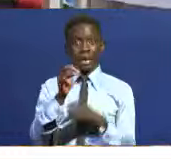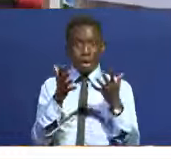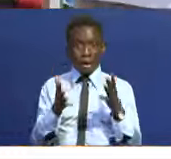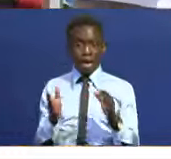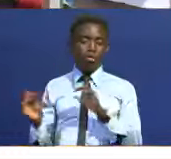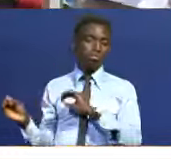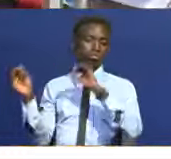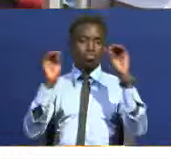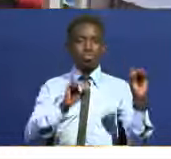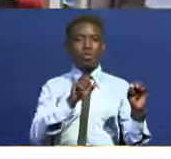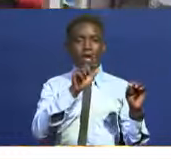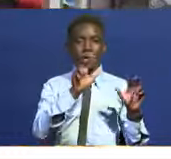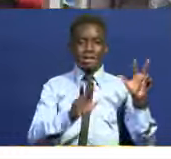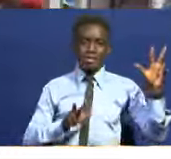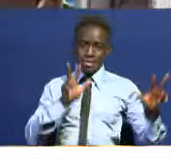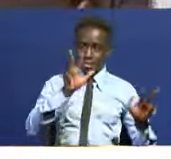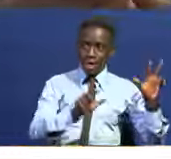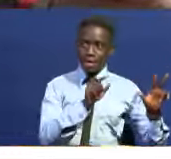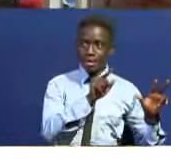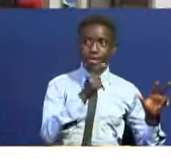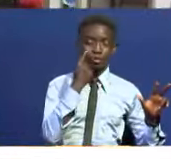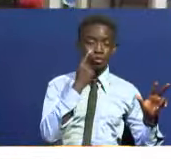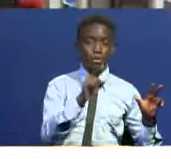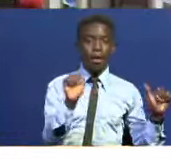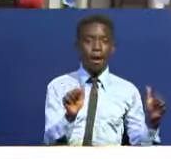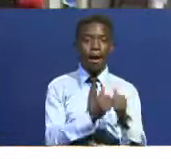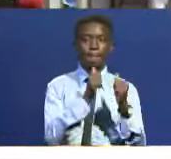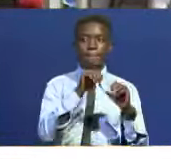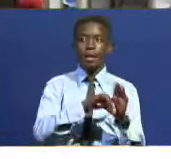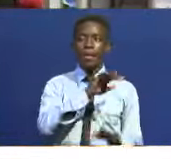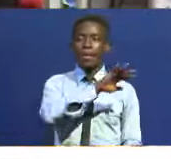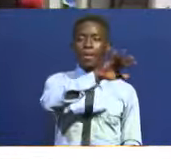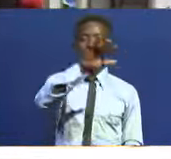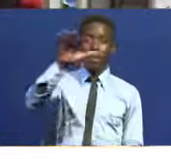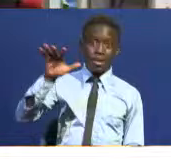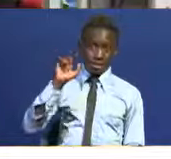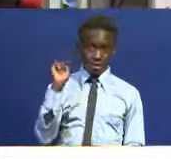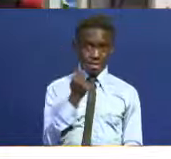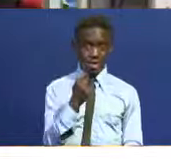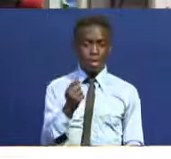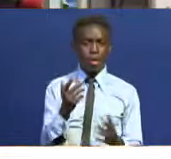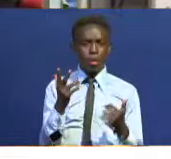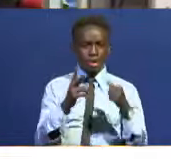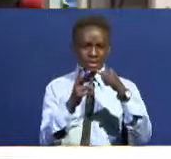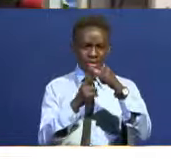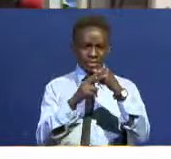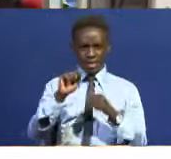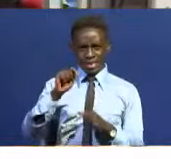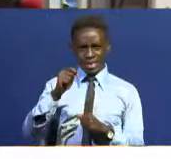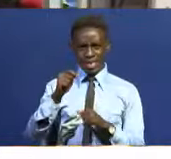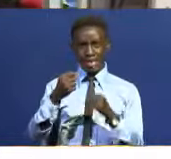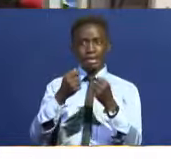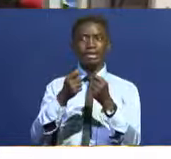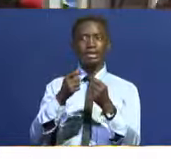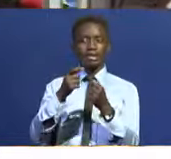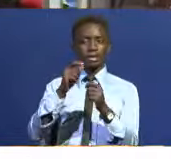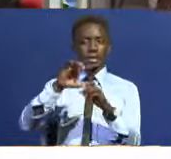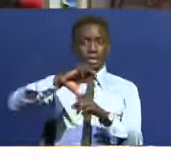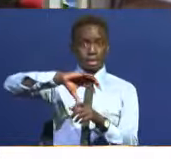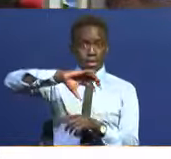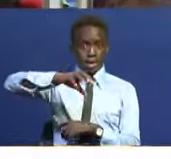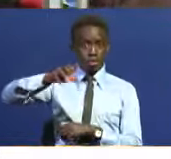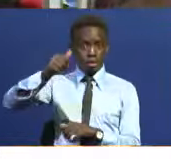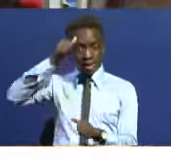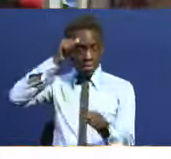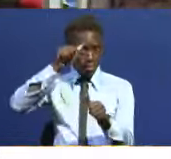Women Governors Caucus has been happening across the country, especially in this seven key devolved units. You do know that the last time the